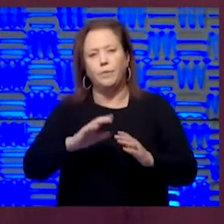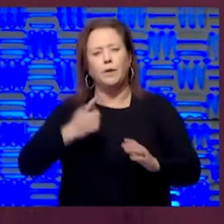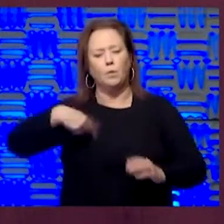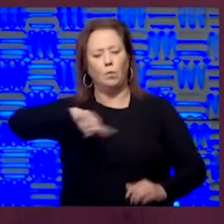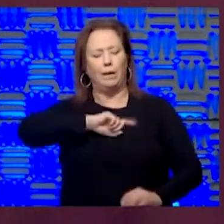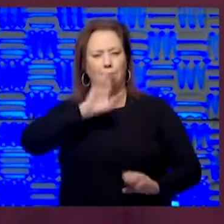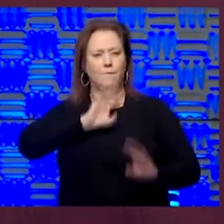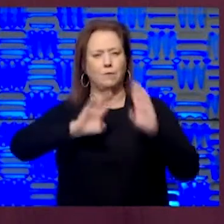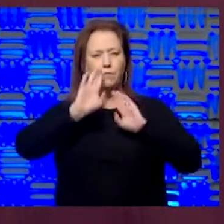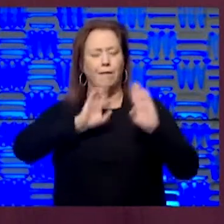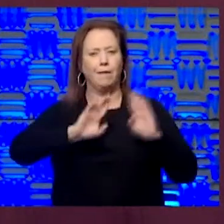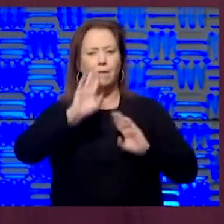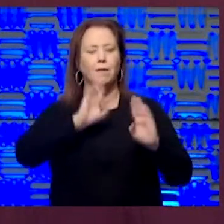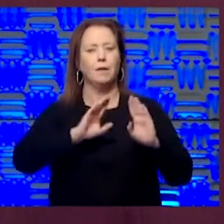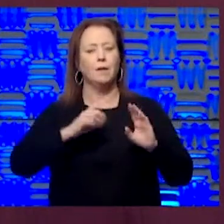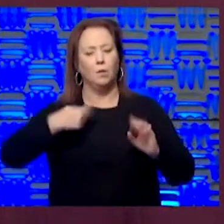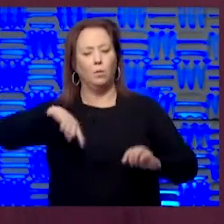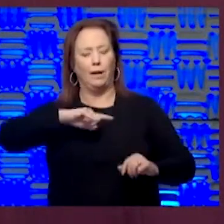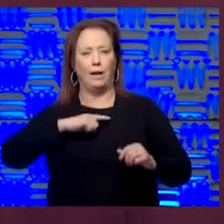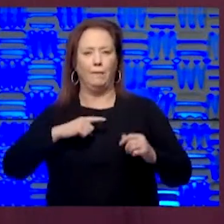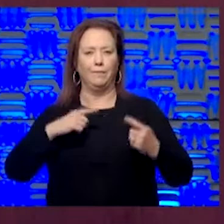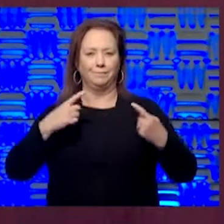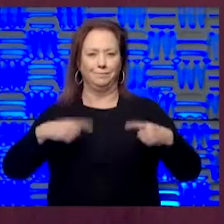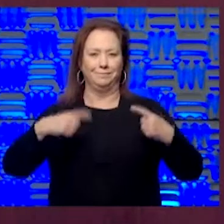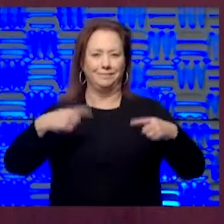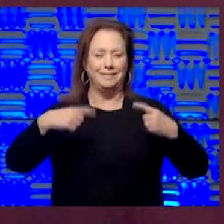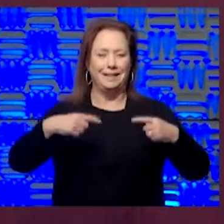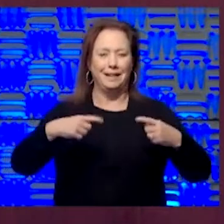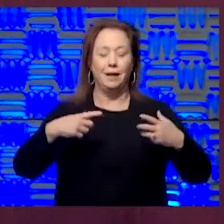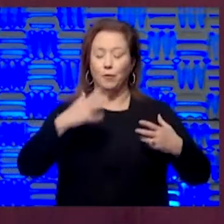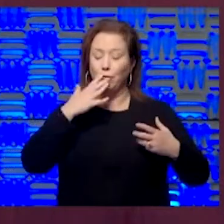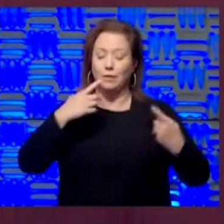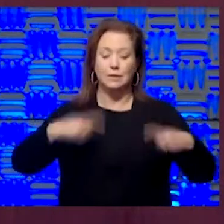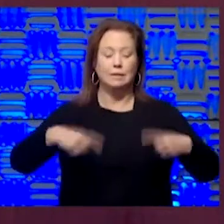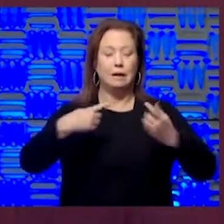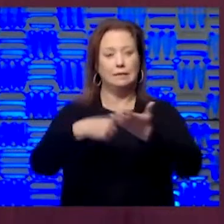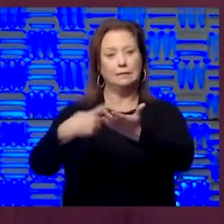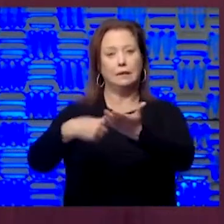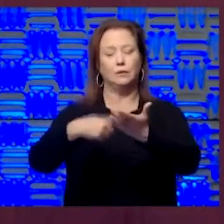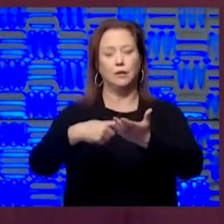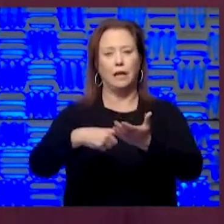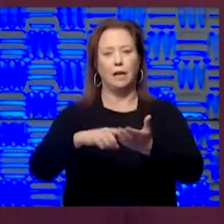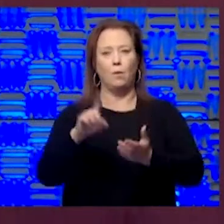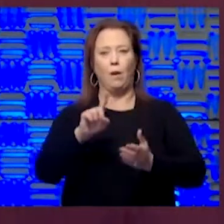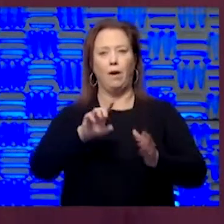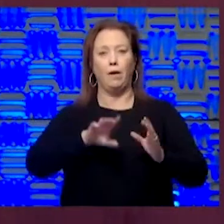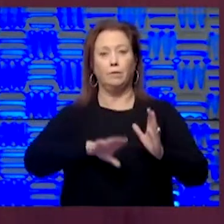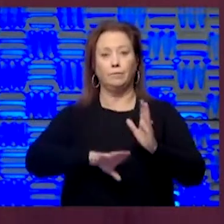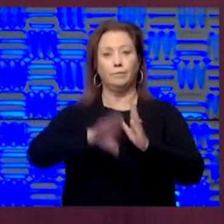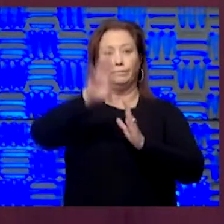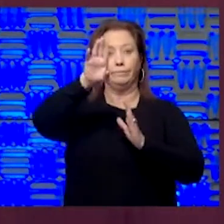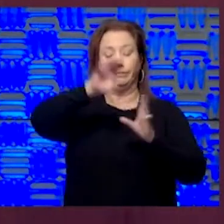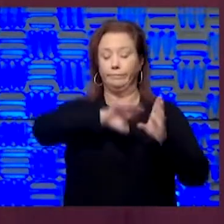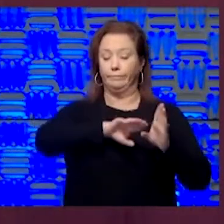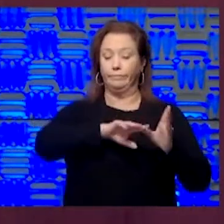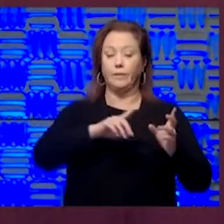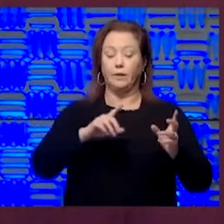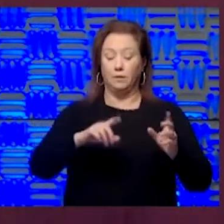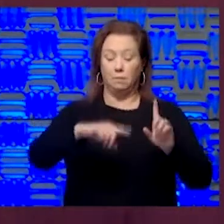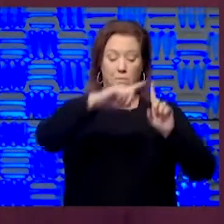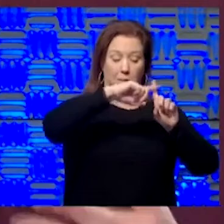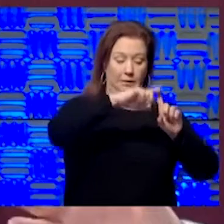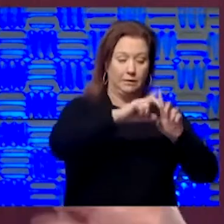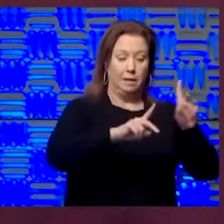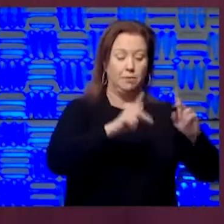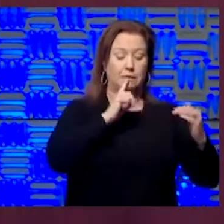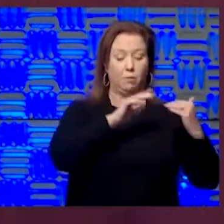frustrated about that, and we have a pretty healthy debate here on a daily basis of where we are on the curve. And those of us who are more optimistic say, hey,